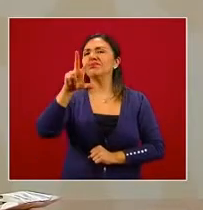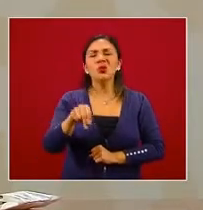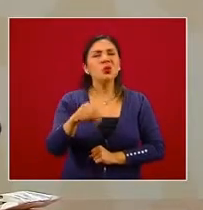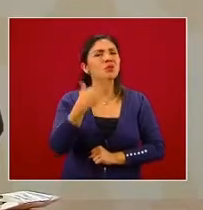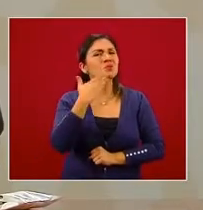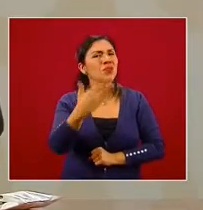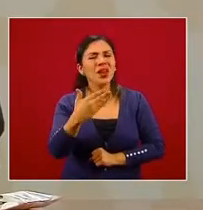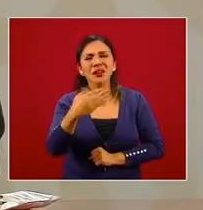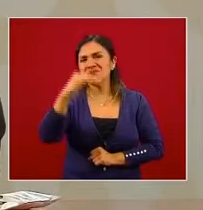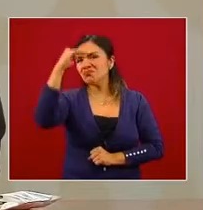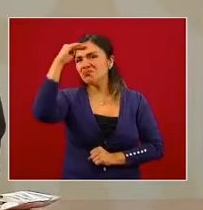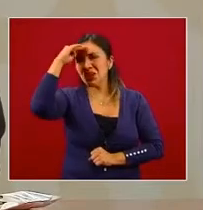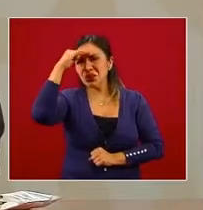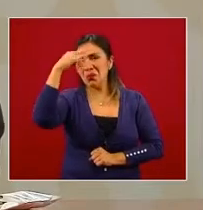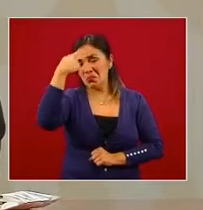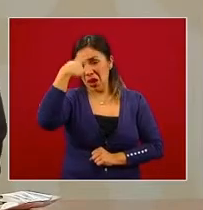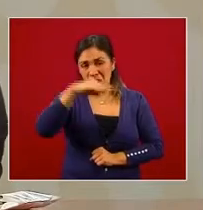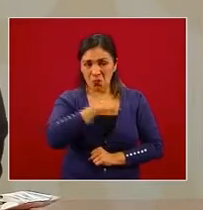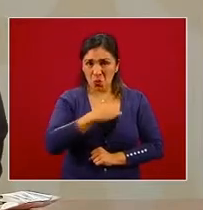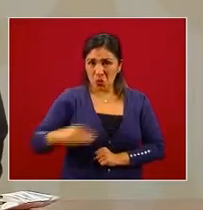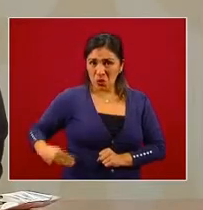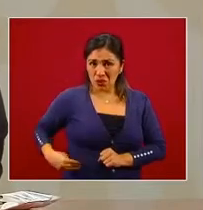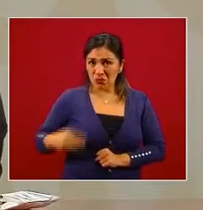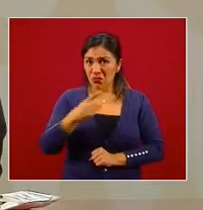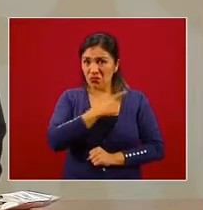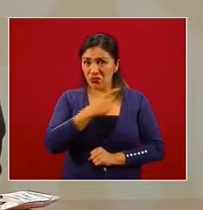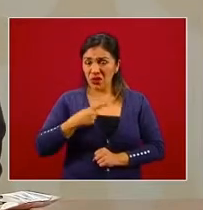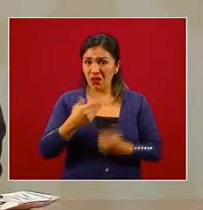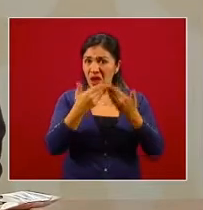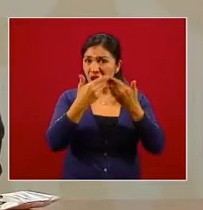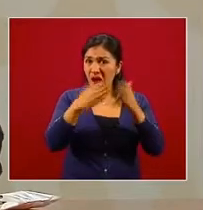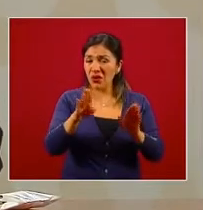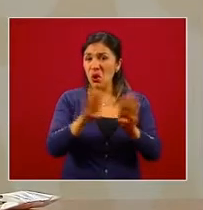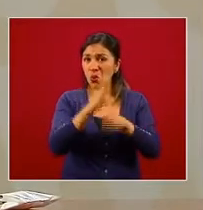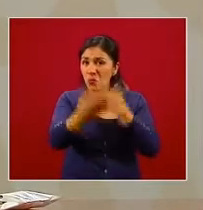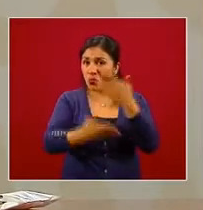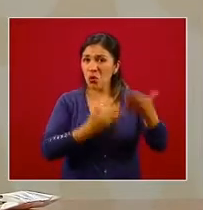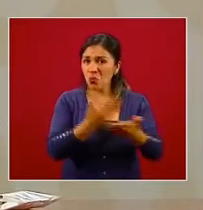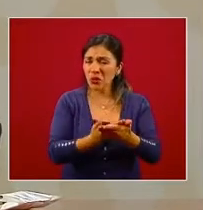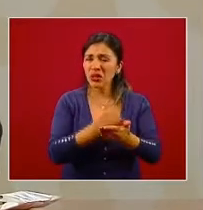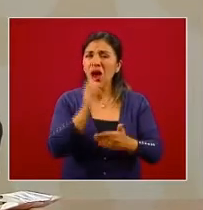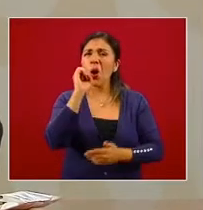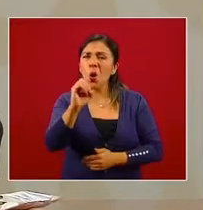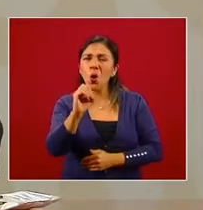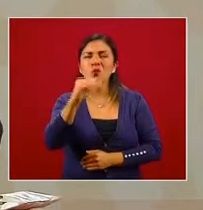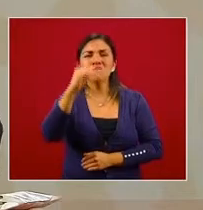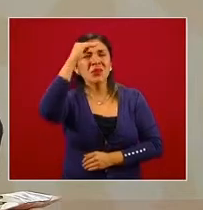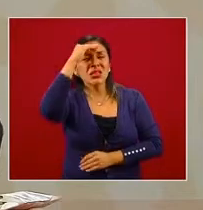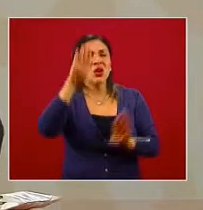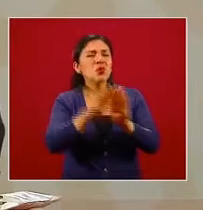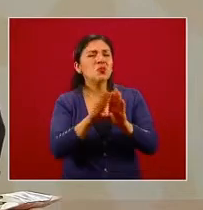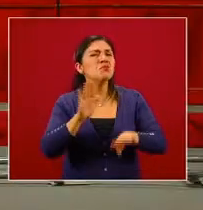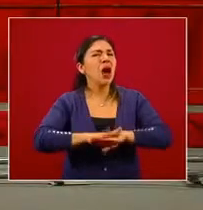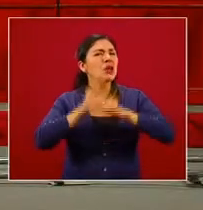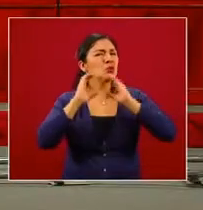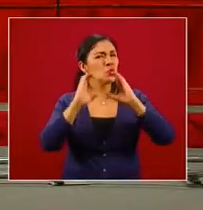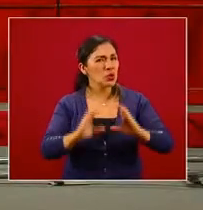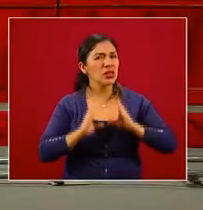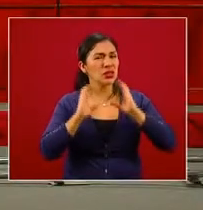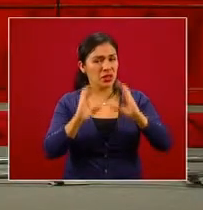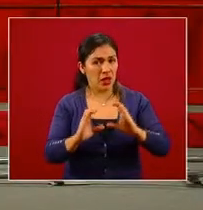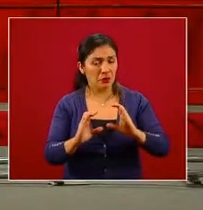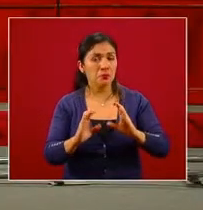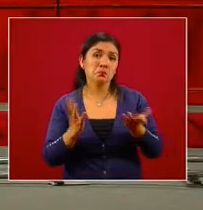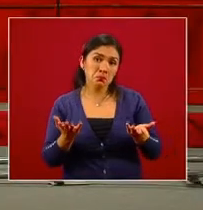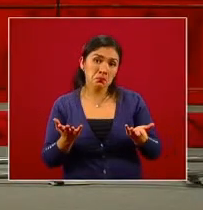They talked about their personal reasons in each state for why they did want to open or why they wanted